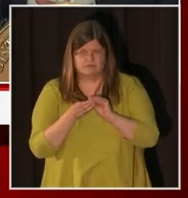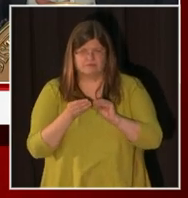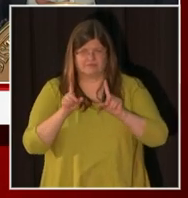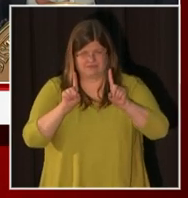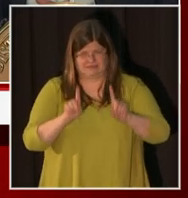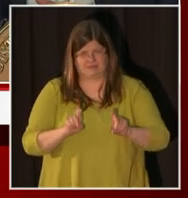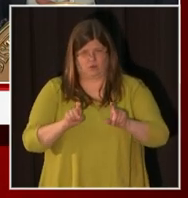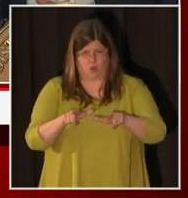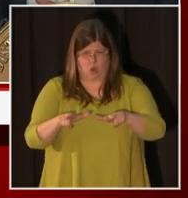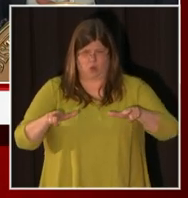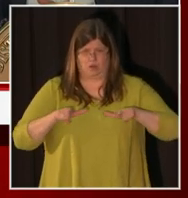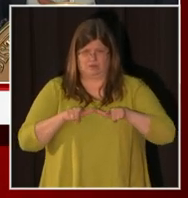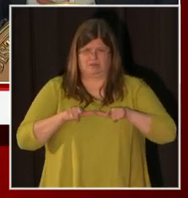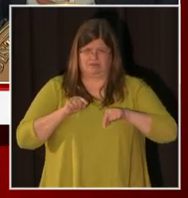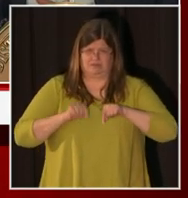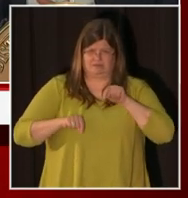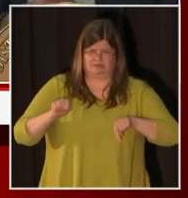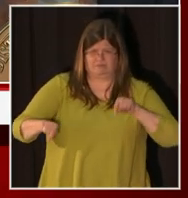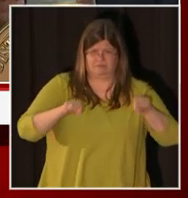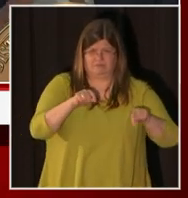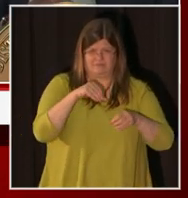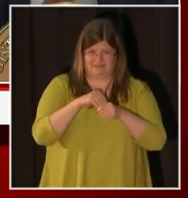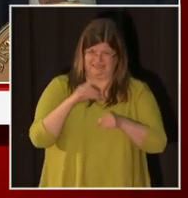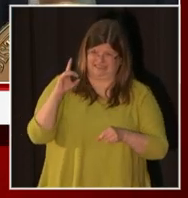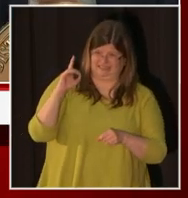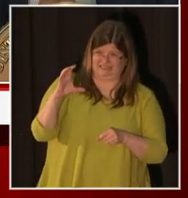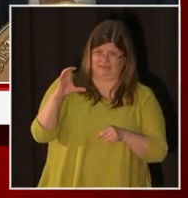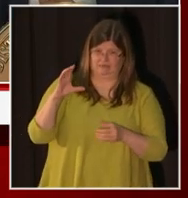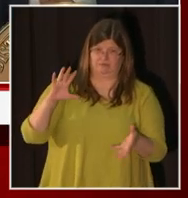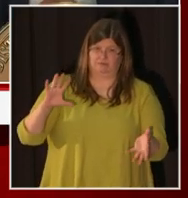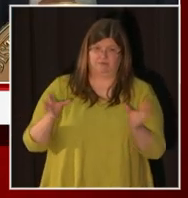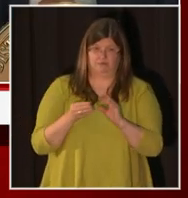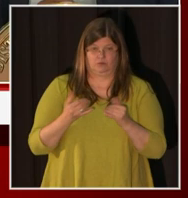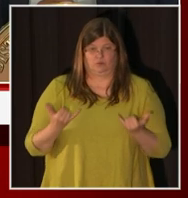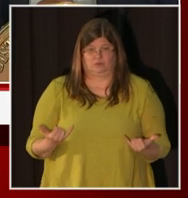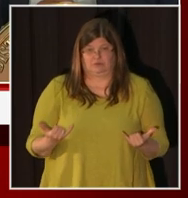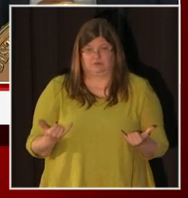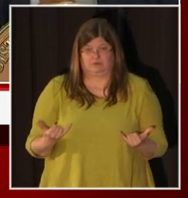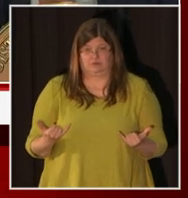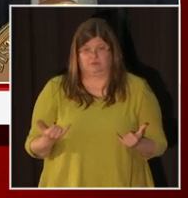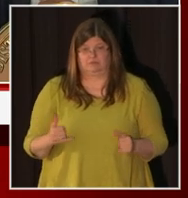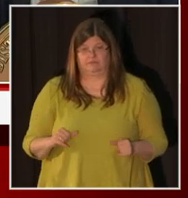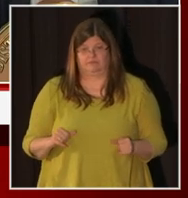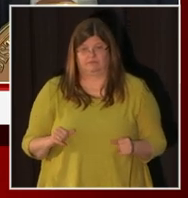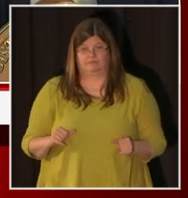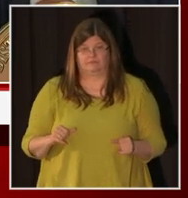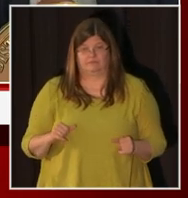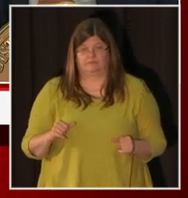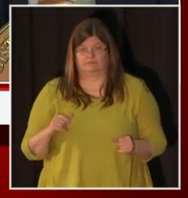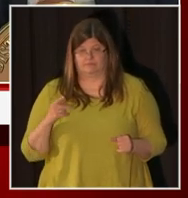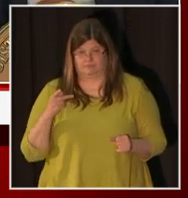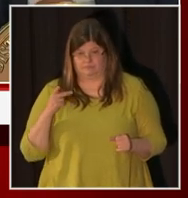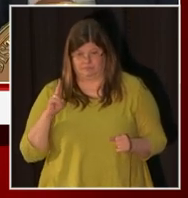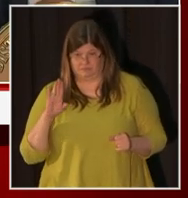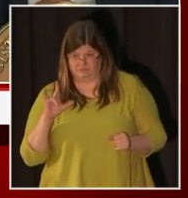the city. And right now, combined with public and private testing, we have enough platforms to